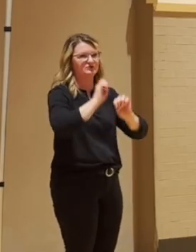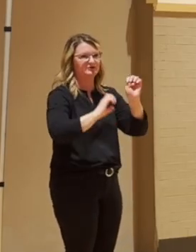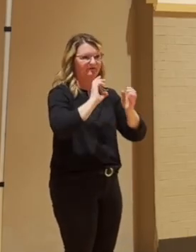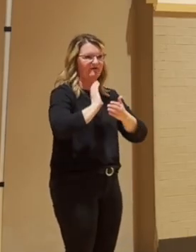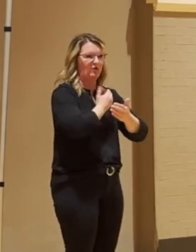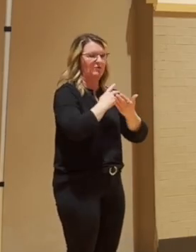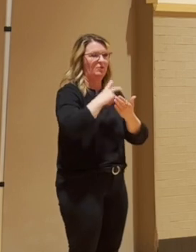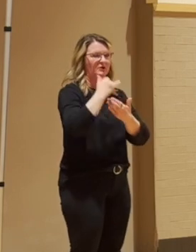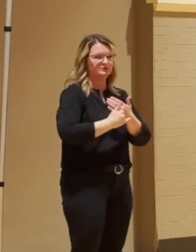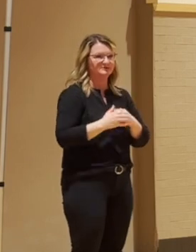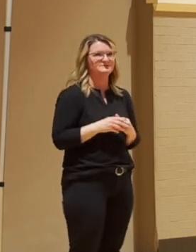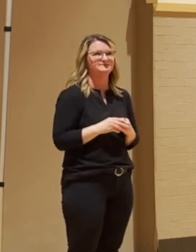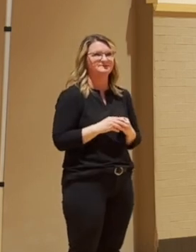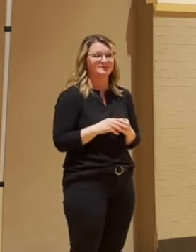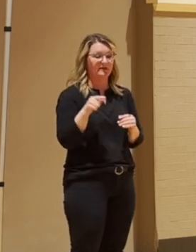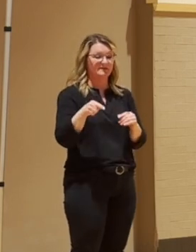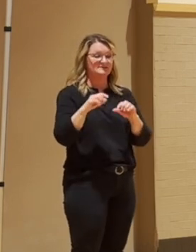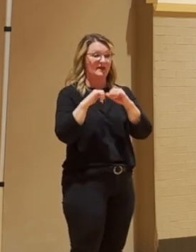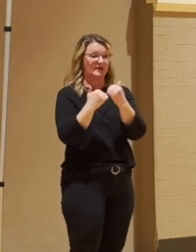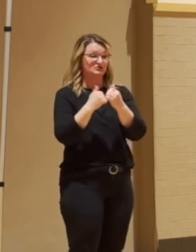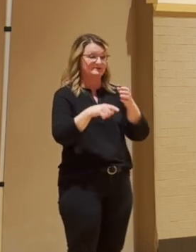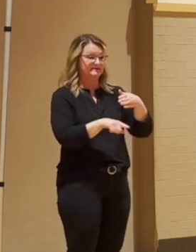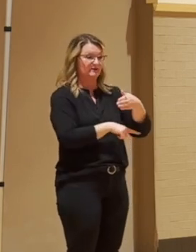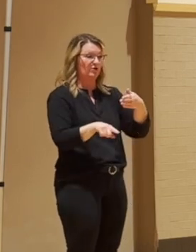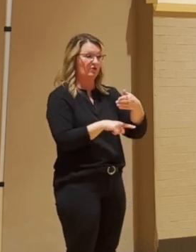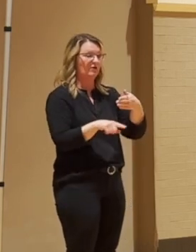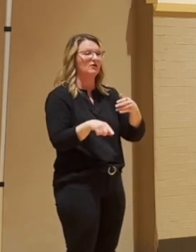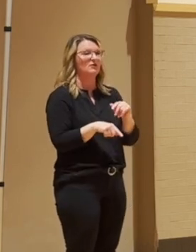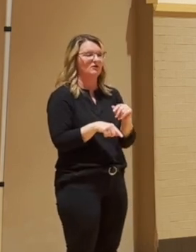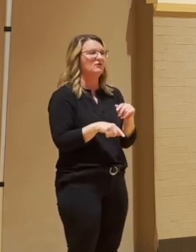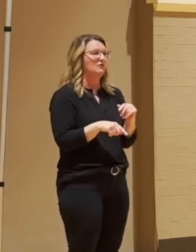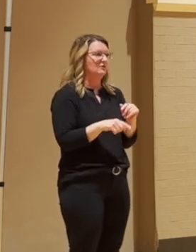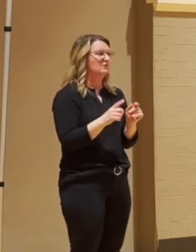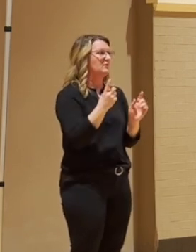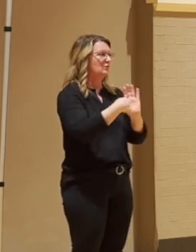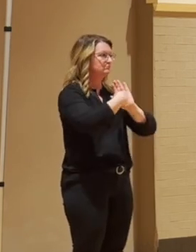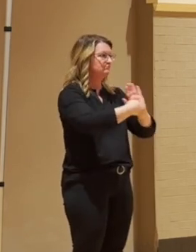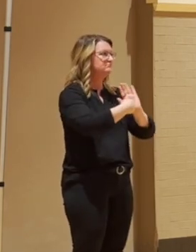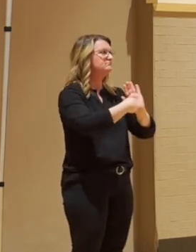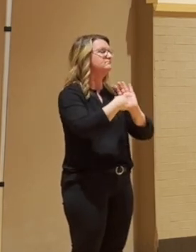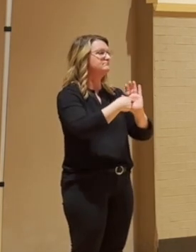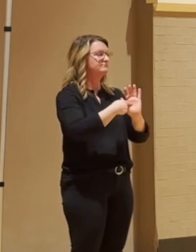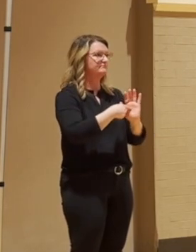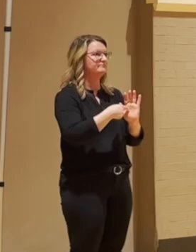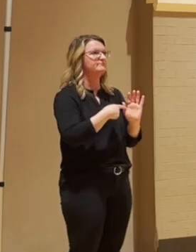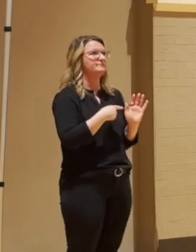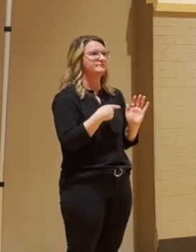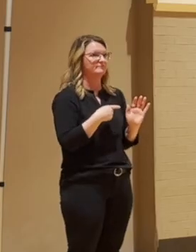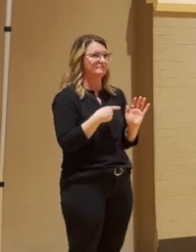projects. These agencies listed at the bottom are just some that are represented on